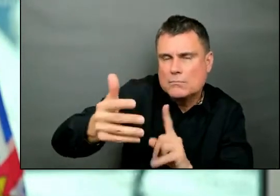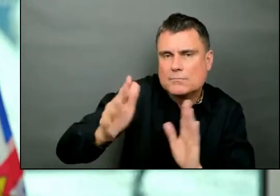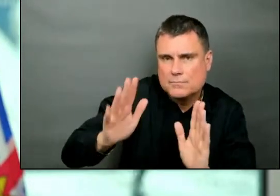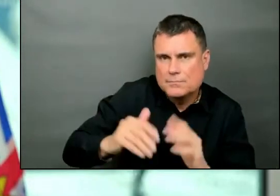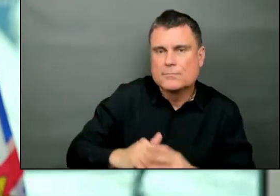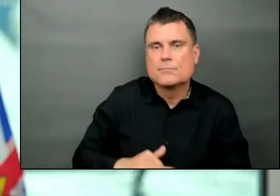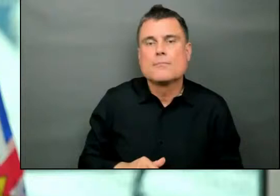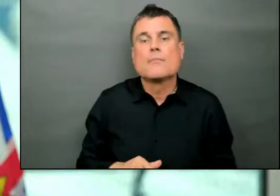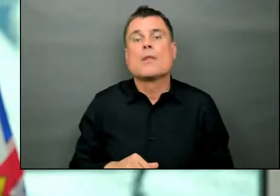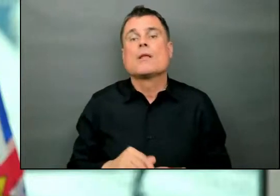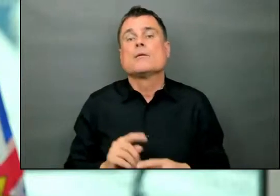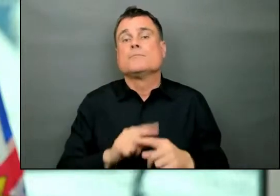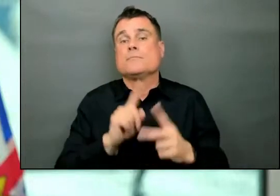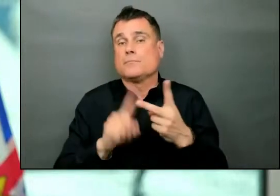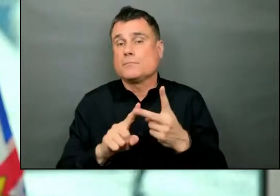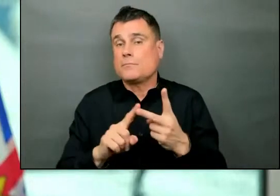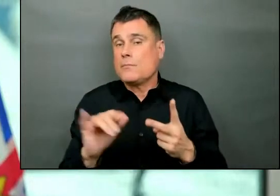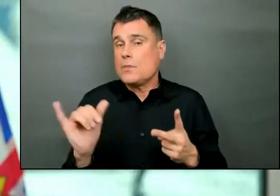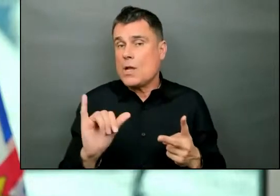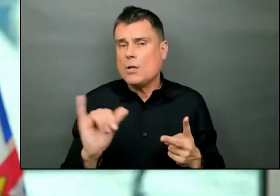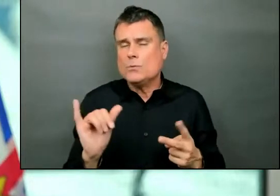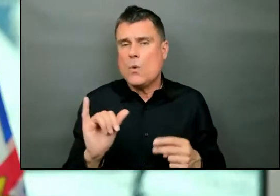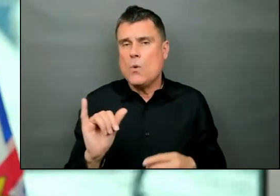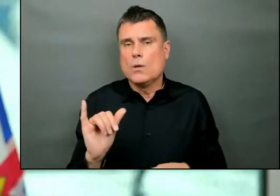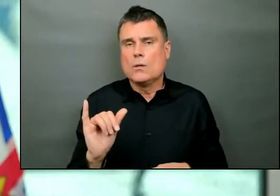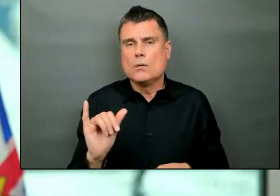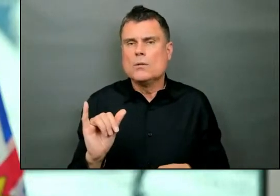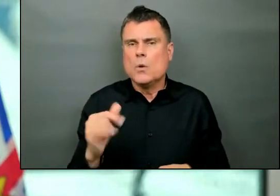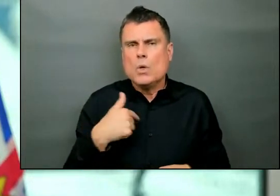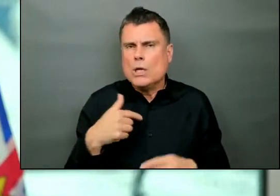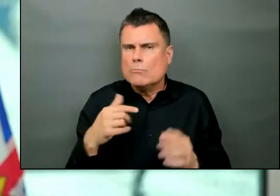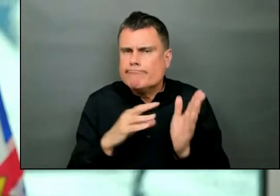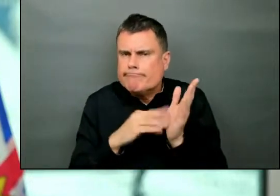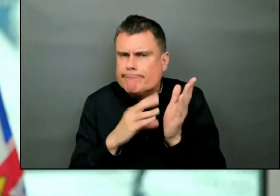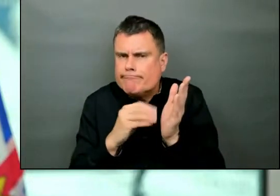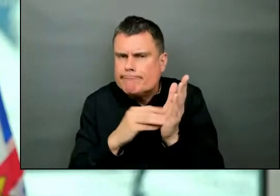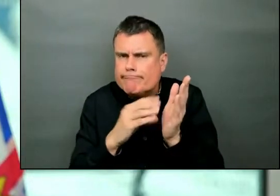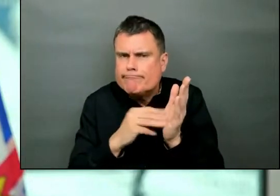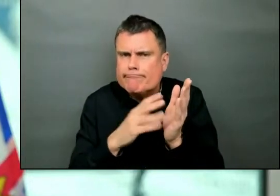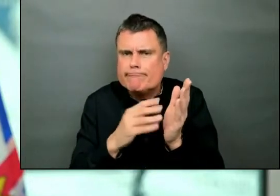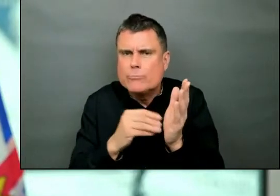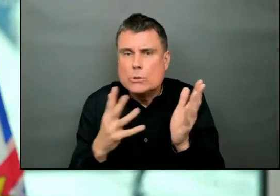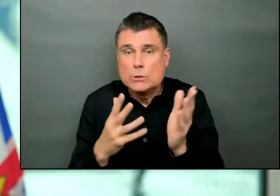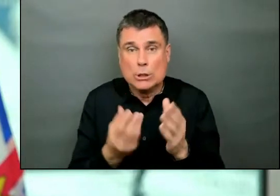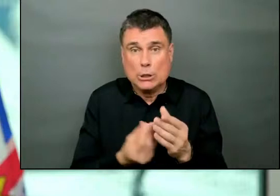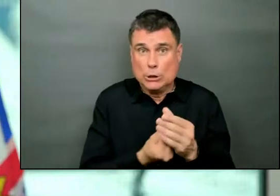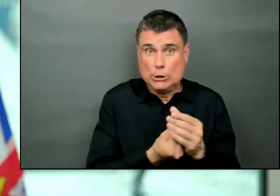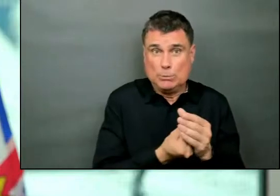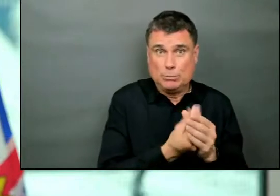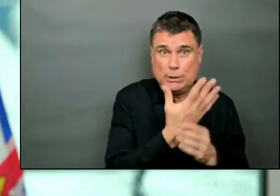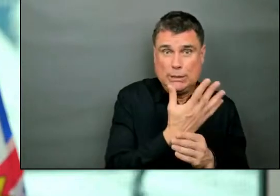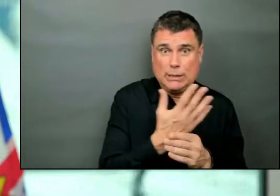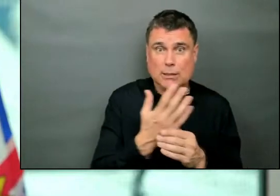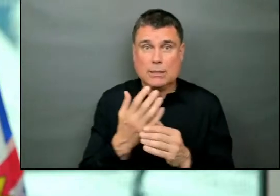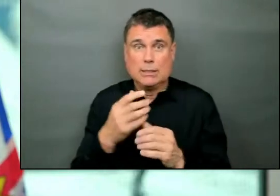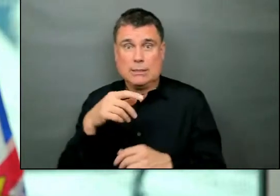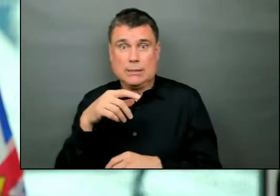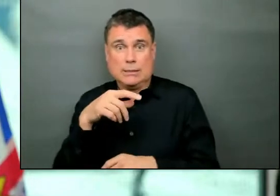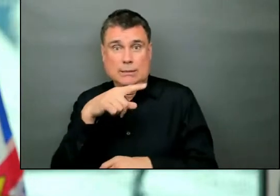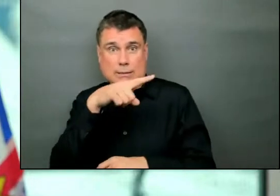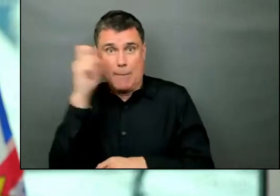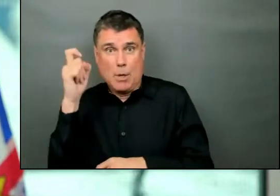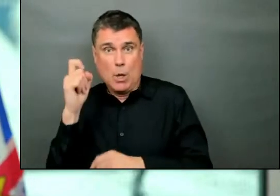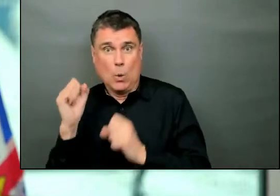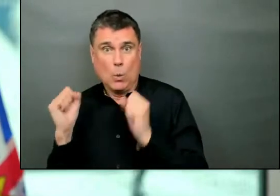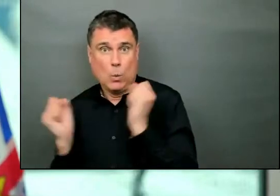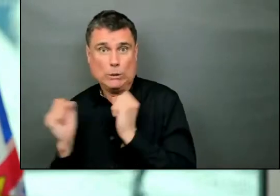at least we've learned, there seems to be a seasonality to the virus and its transmission. So I am very hopeful that we'll be able to go camping, at